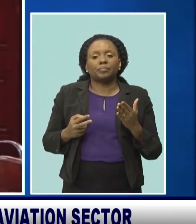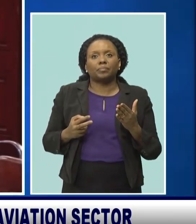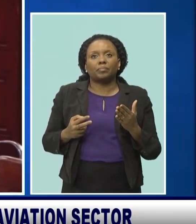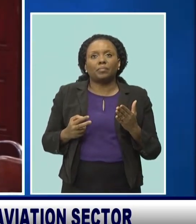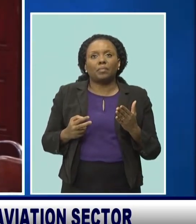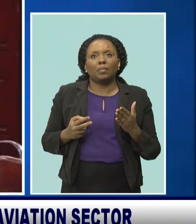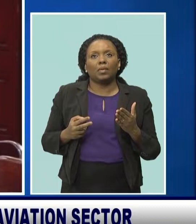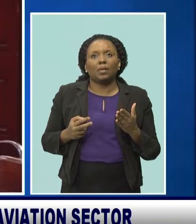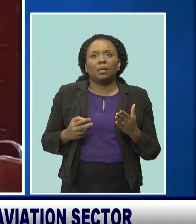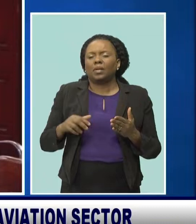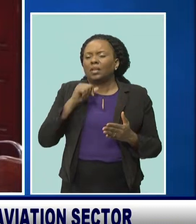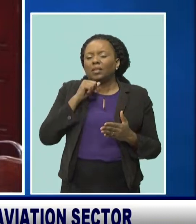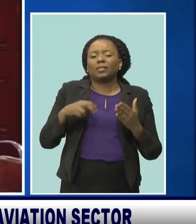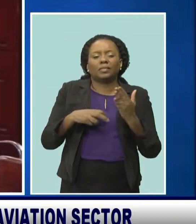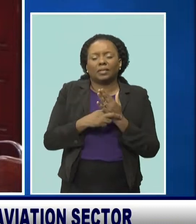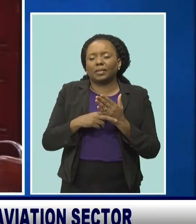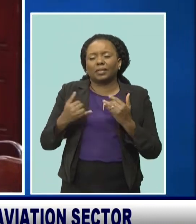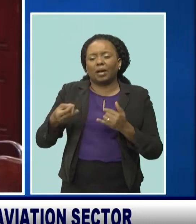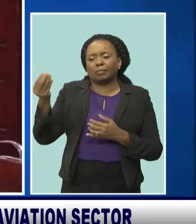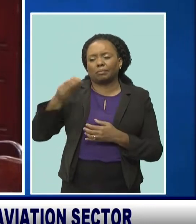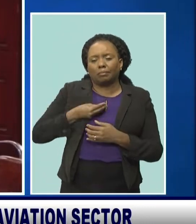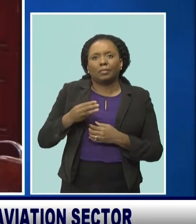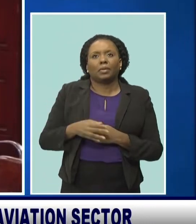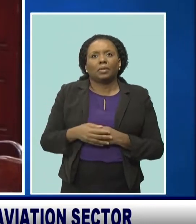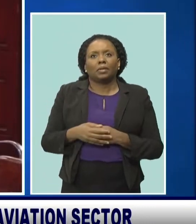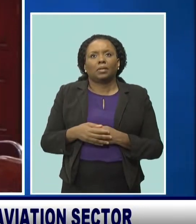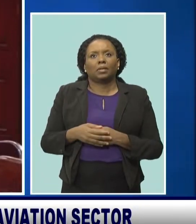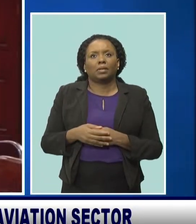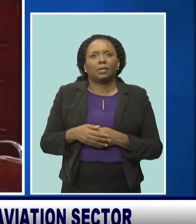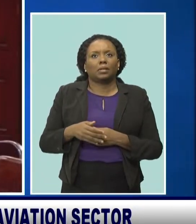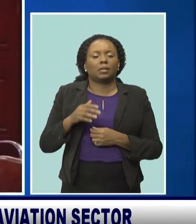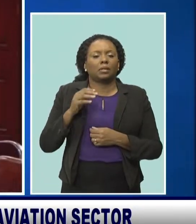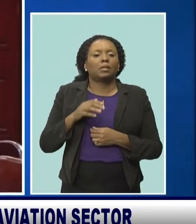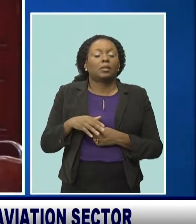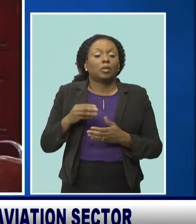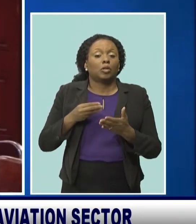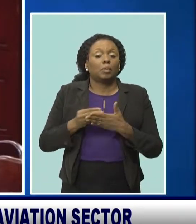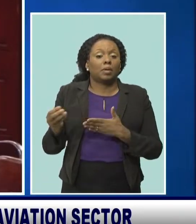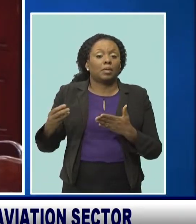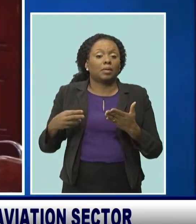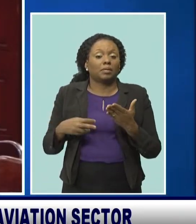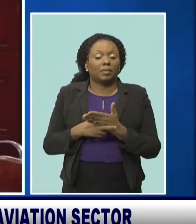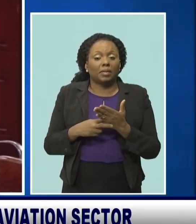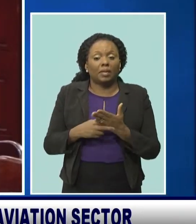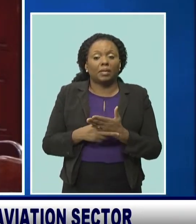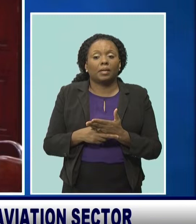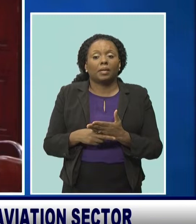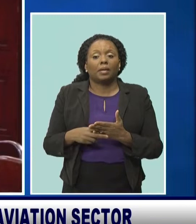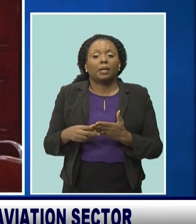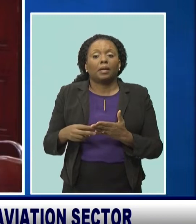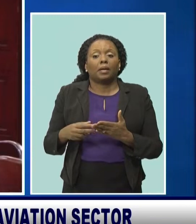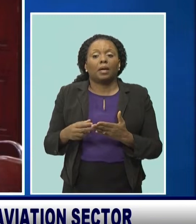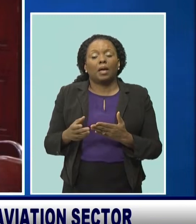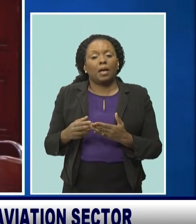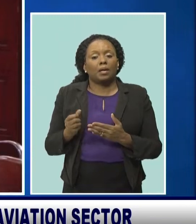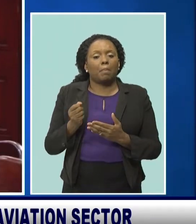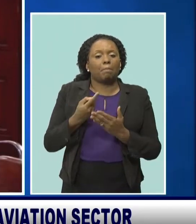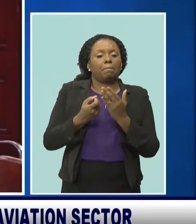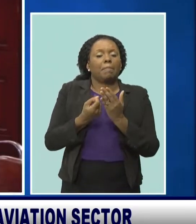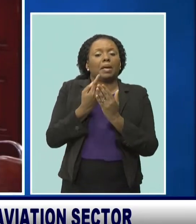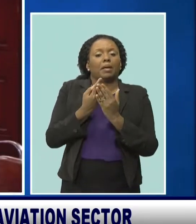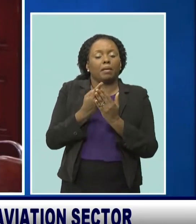airline ticket anymore. You get a signal sent to your mobile device, to your iPad, to an email